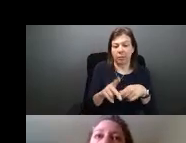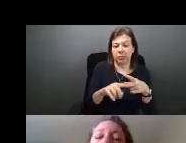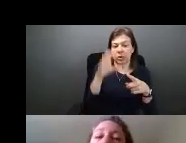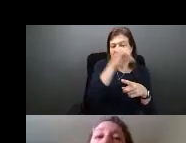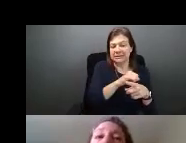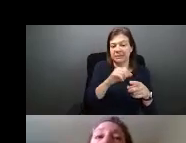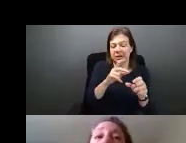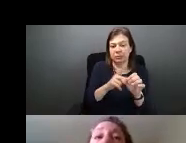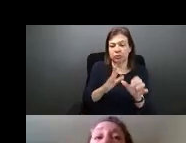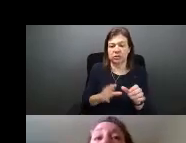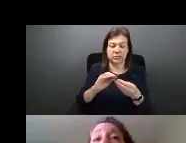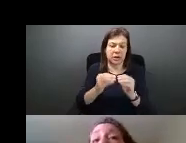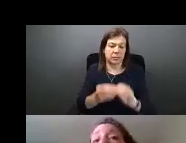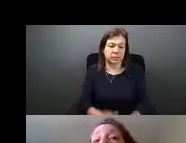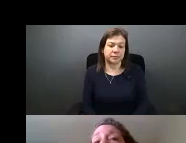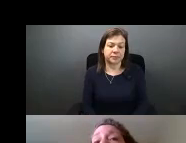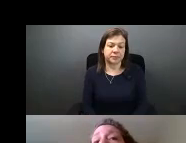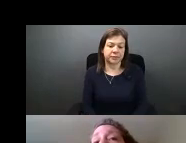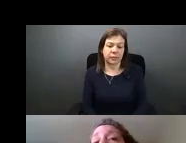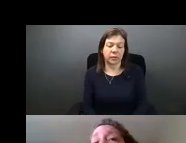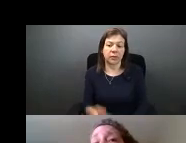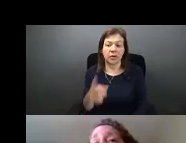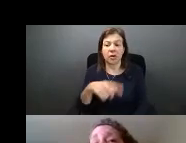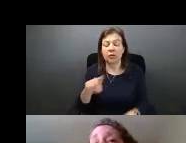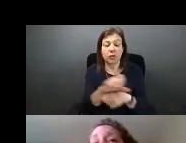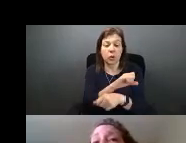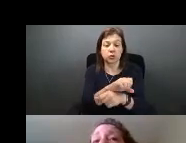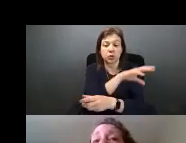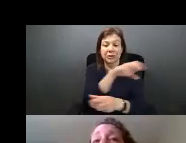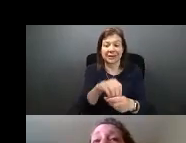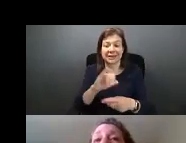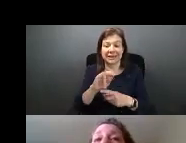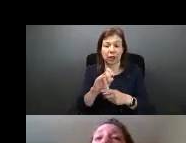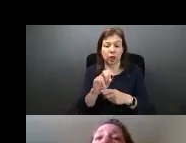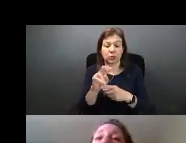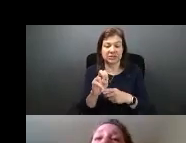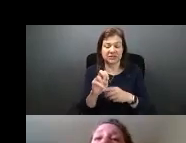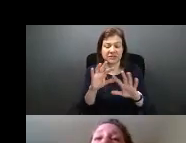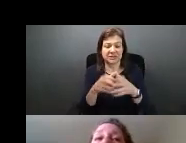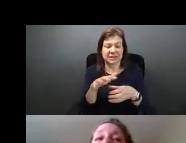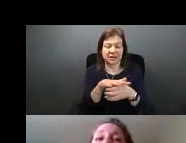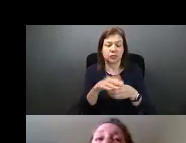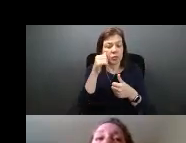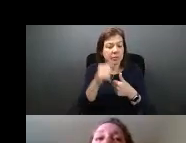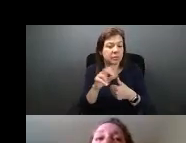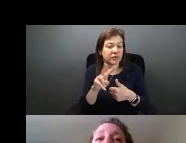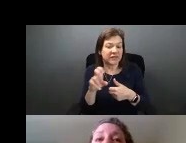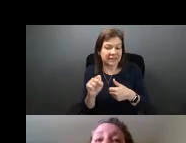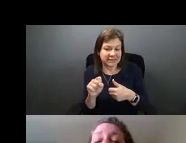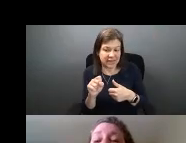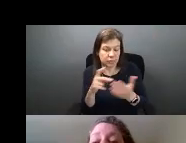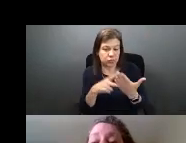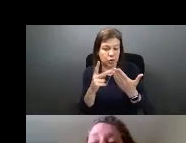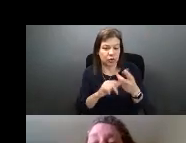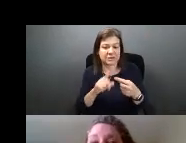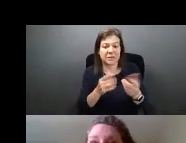numbers. For those working in inclusive settings, remember that the VSA programs are about